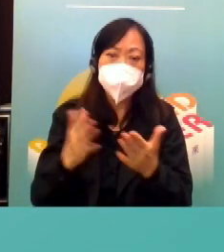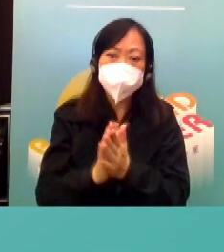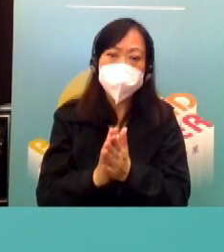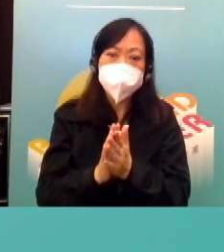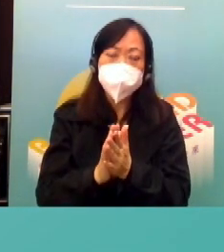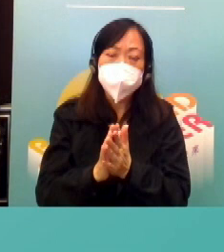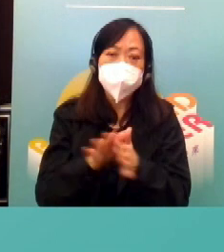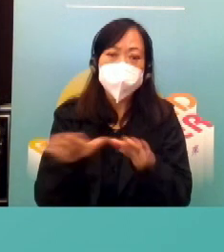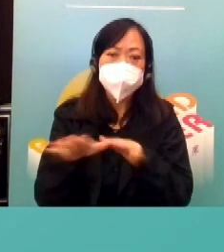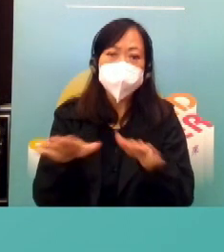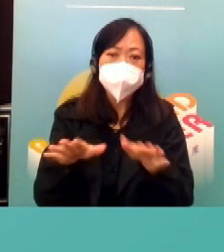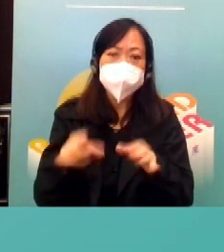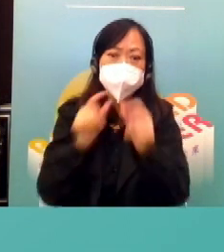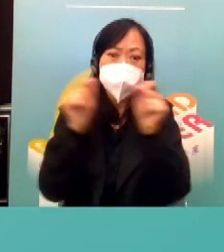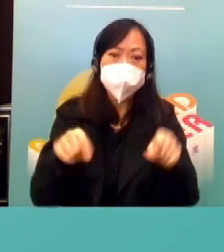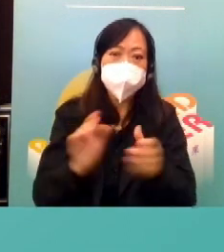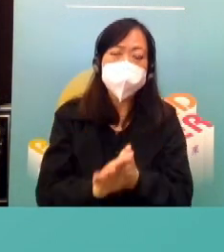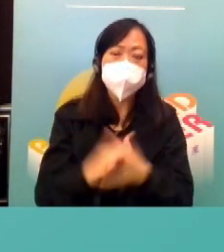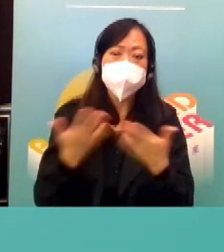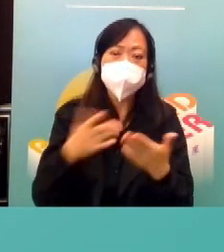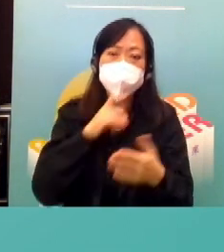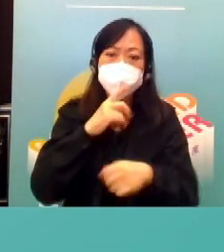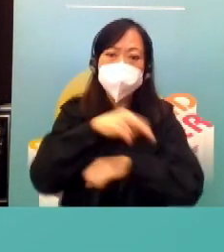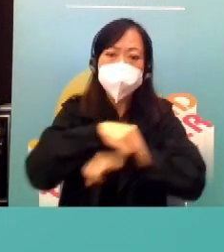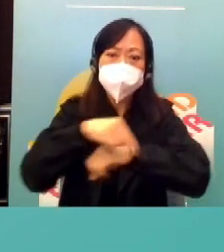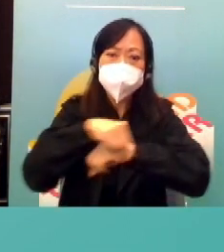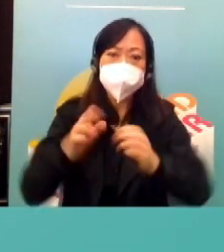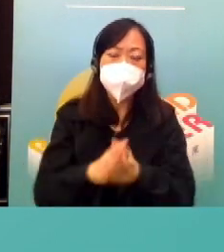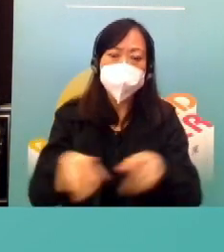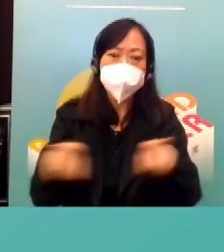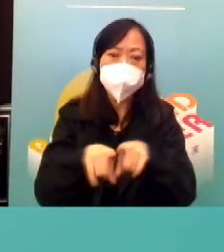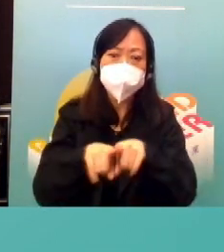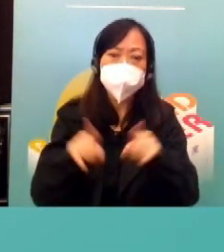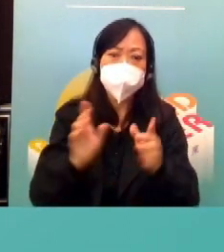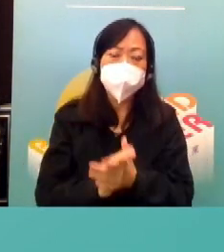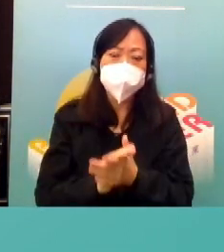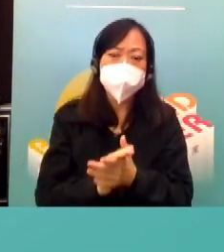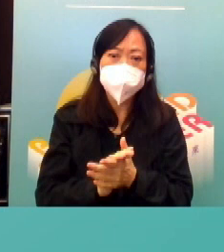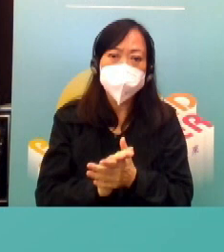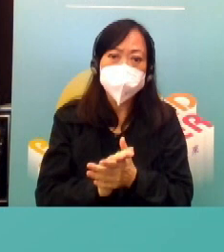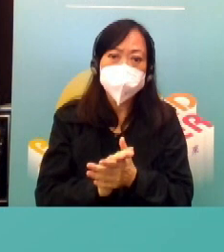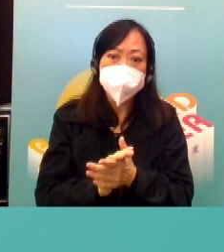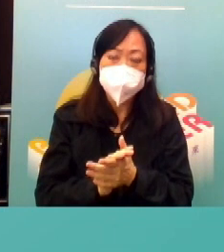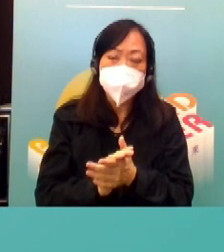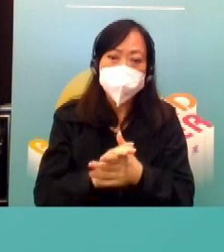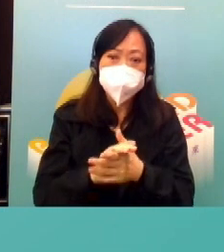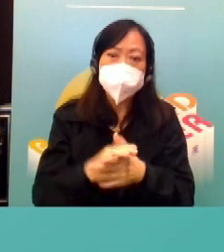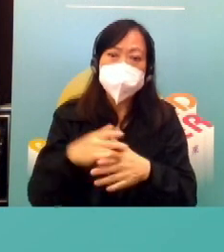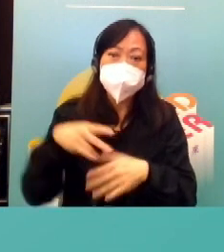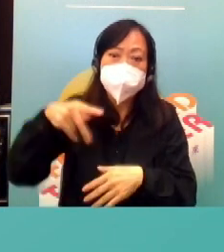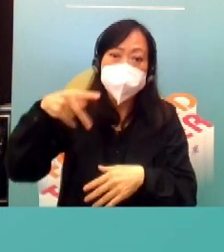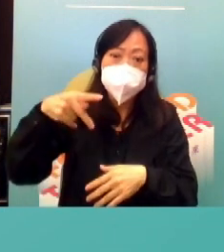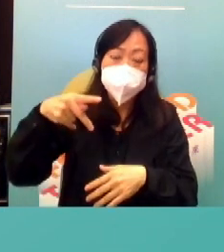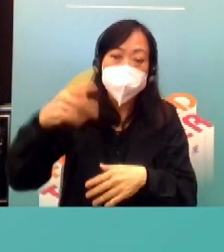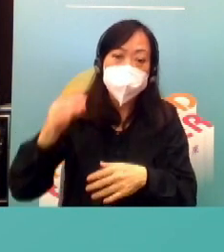with the a Silver Mine Bay camp. A lot of us have been there when we were school